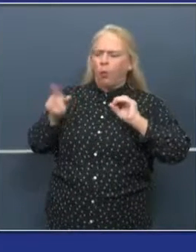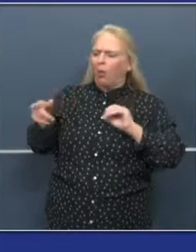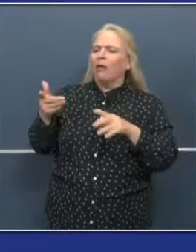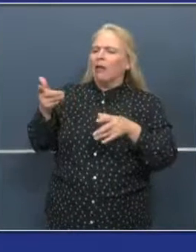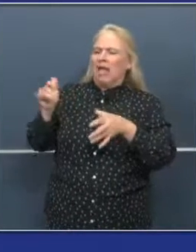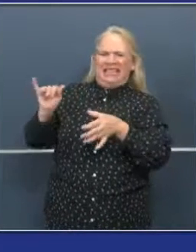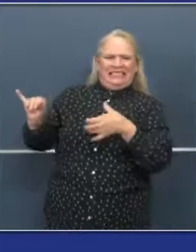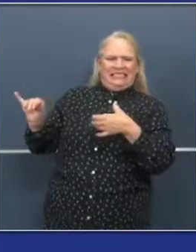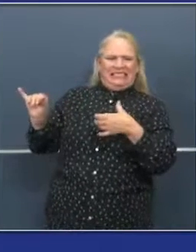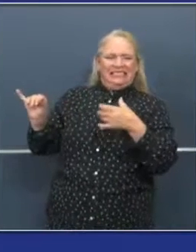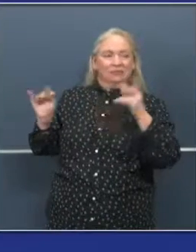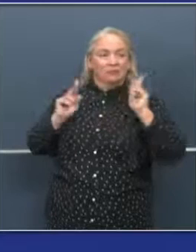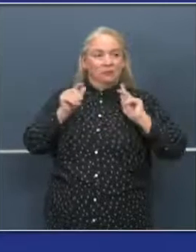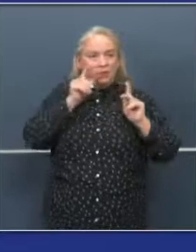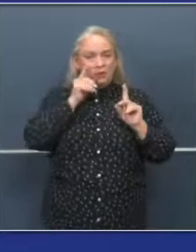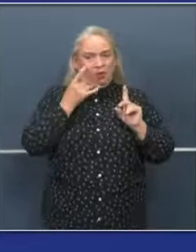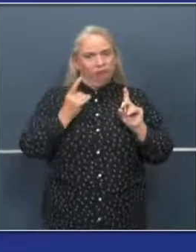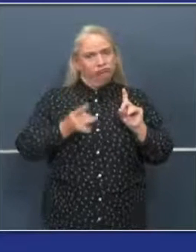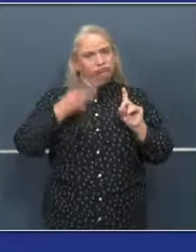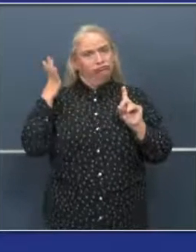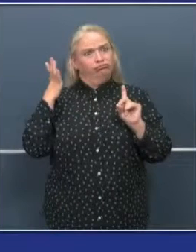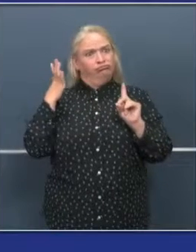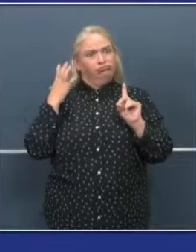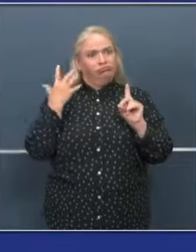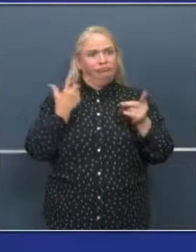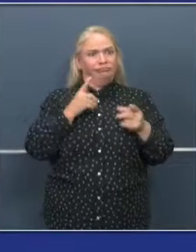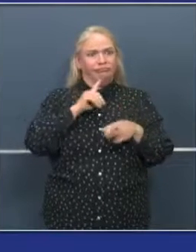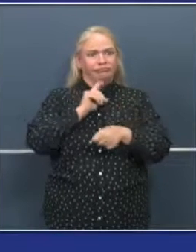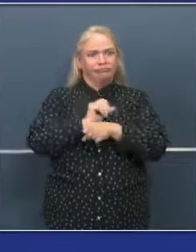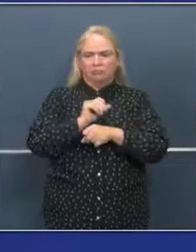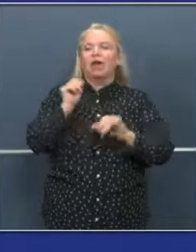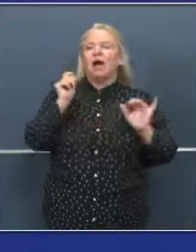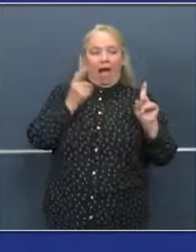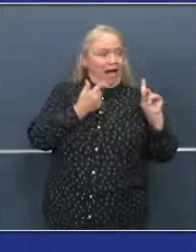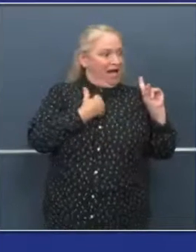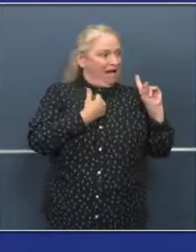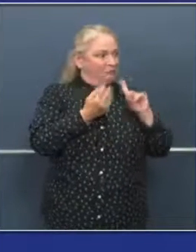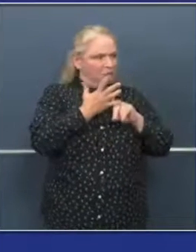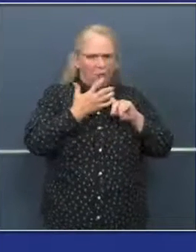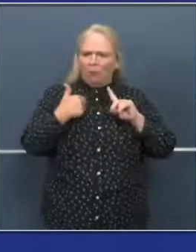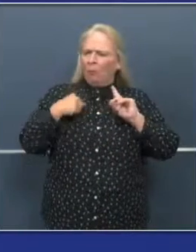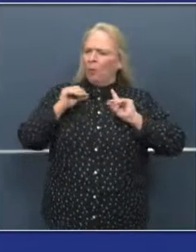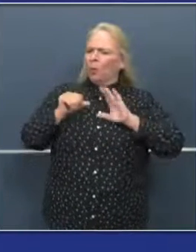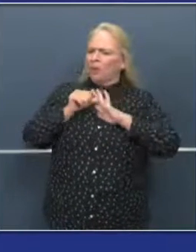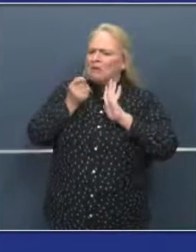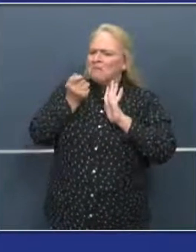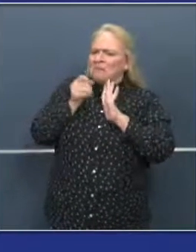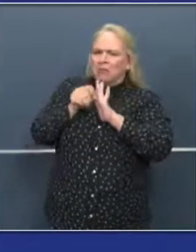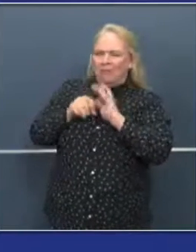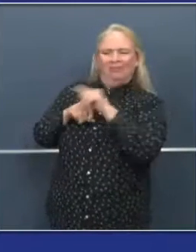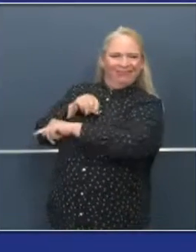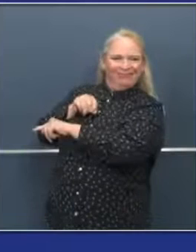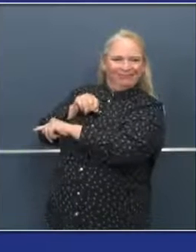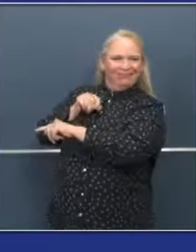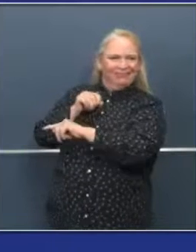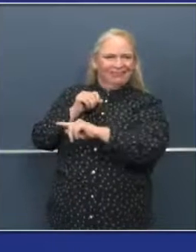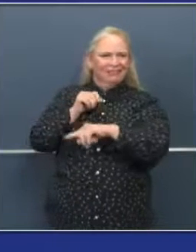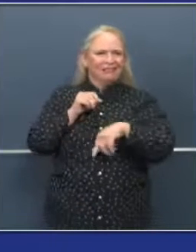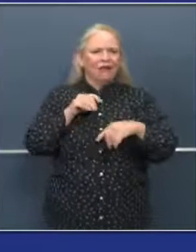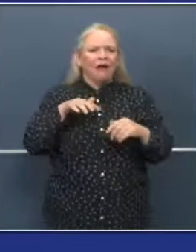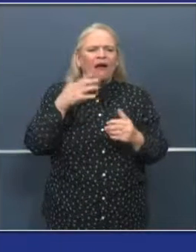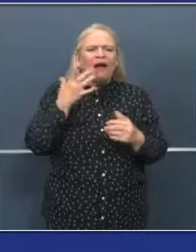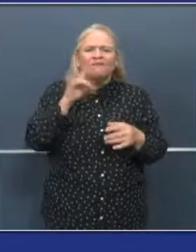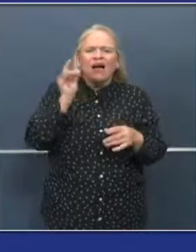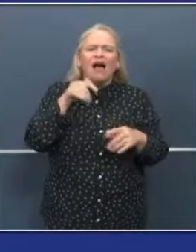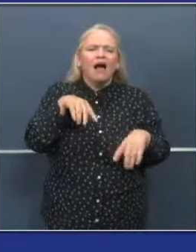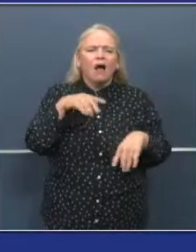COVID-19. We had identified We early identified on St. Vincent, additional sites down in LA throughout County, the state, including we old procured mothball sites that are still hospitals, under Seton contract